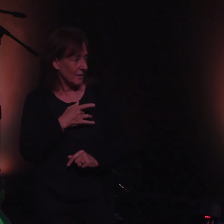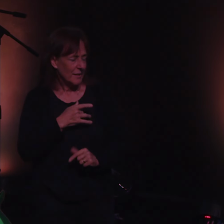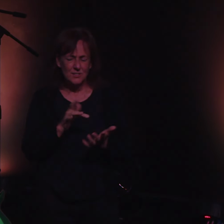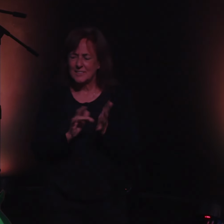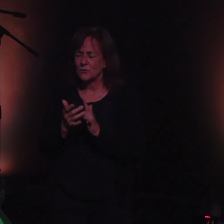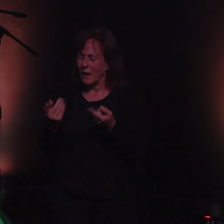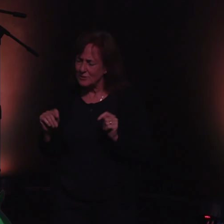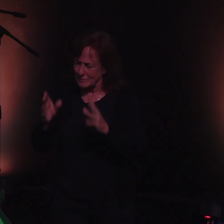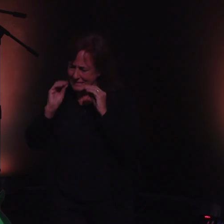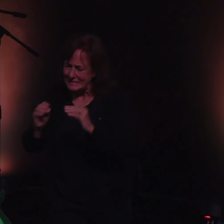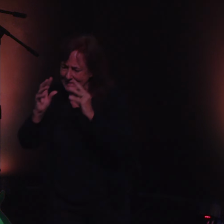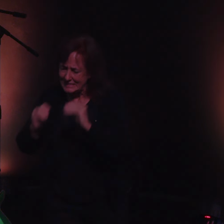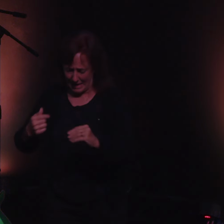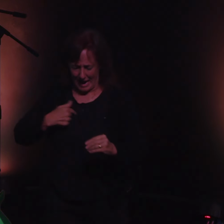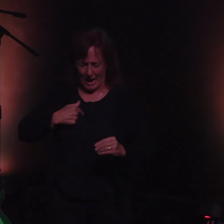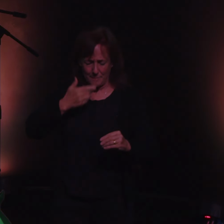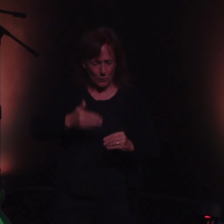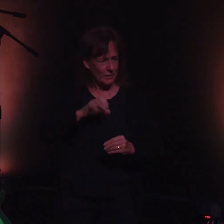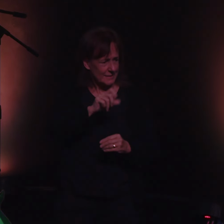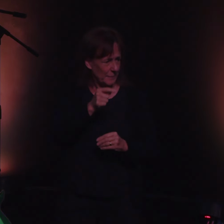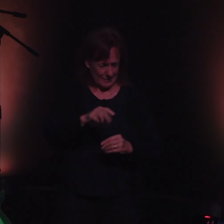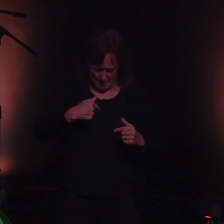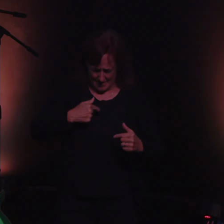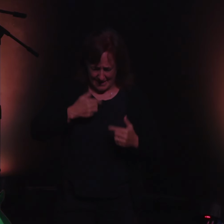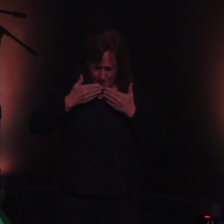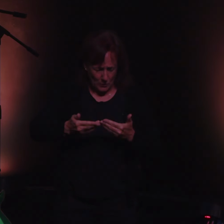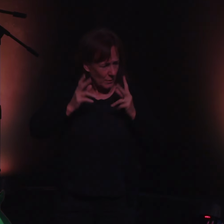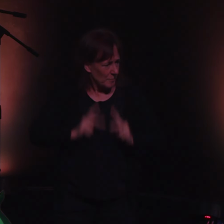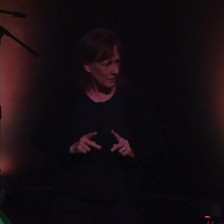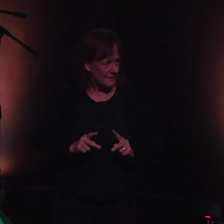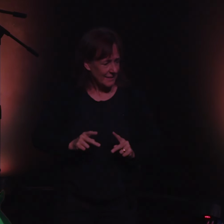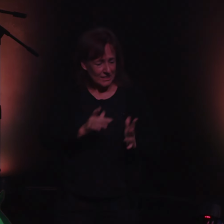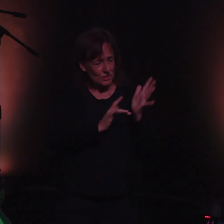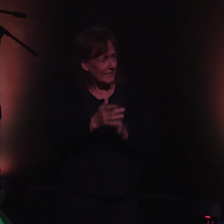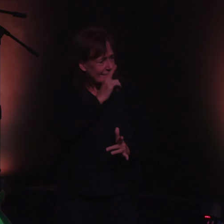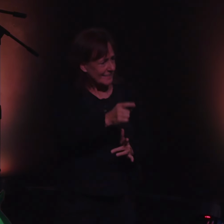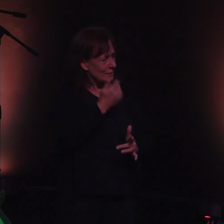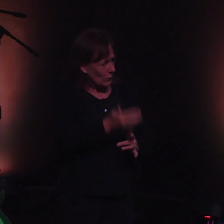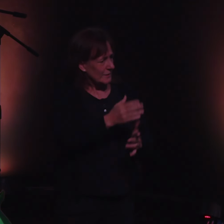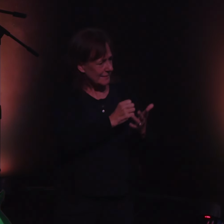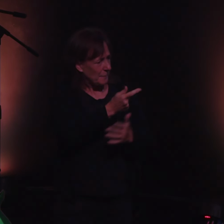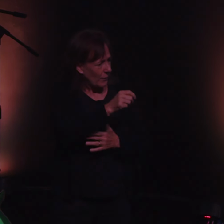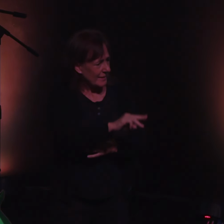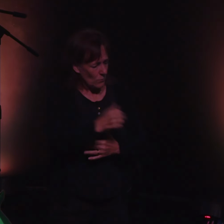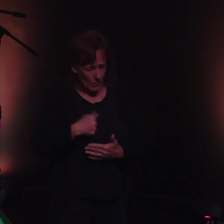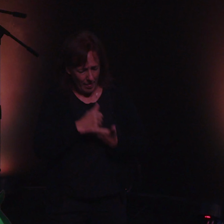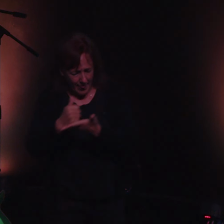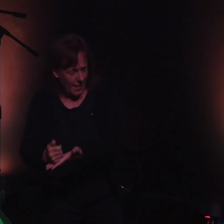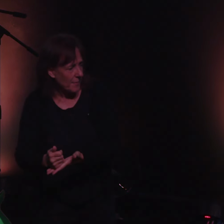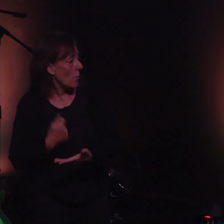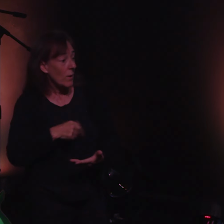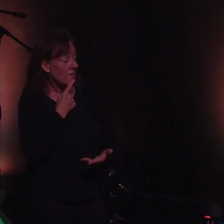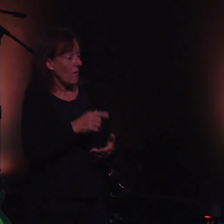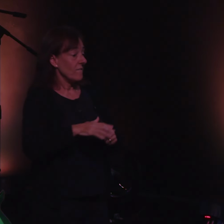see, I'm the Good Samaritan. Jesus is the Good Samaritan. We were never meant